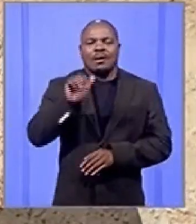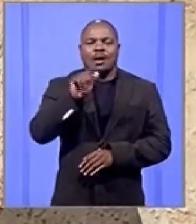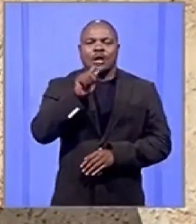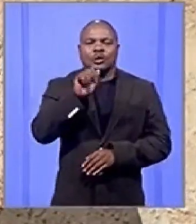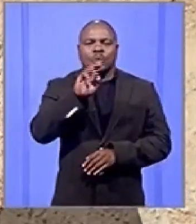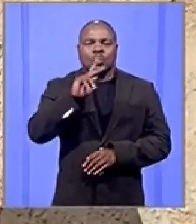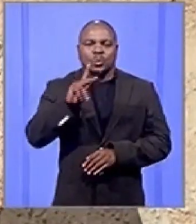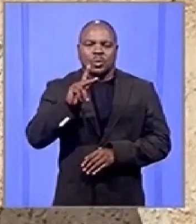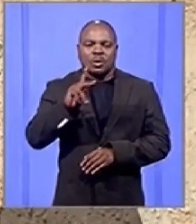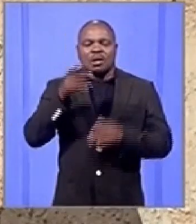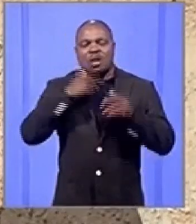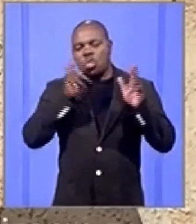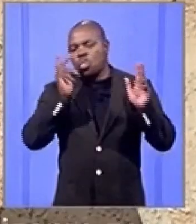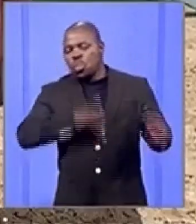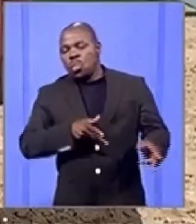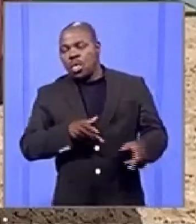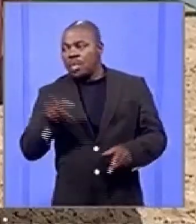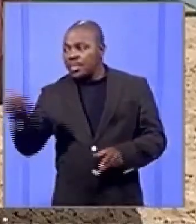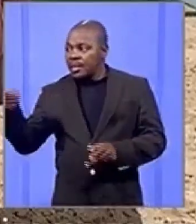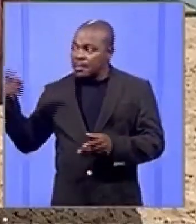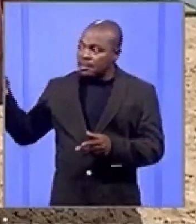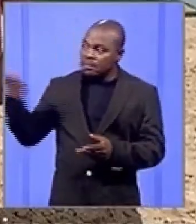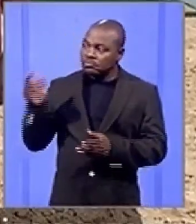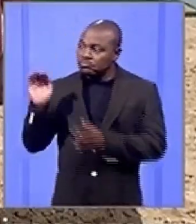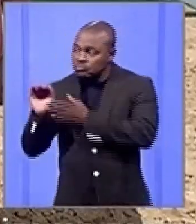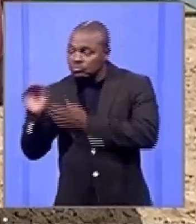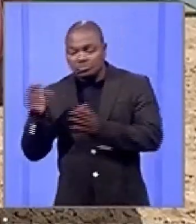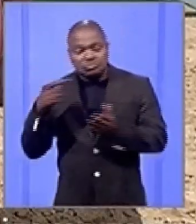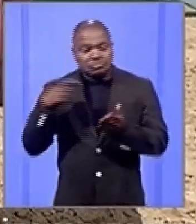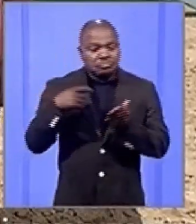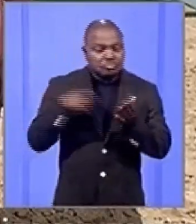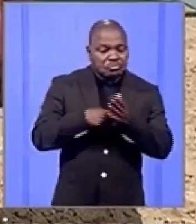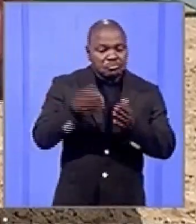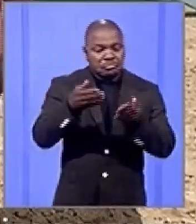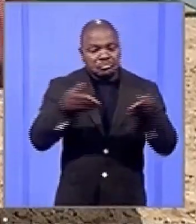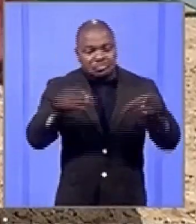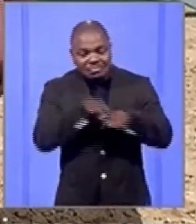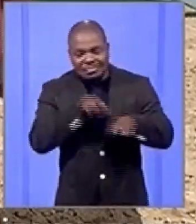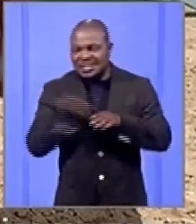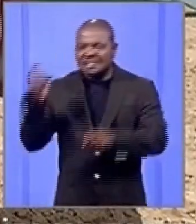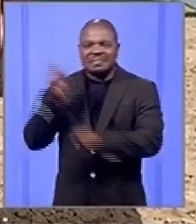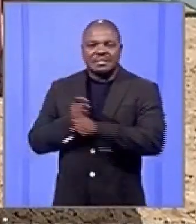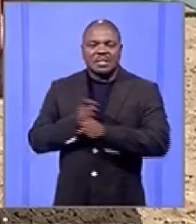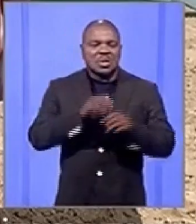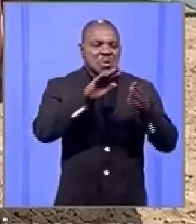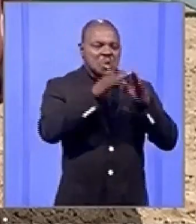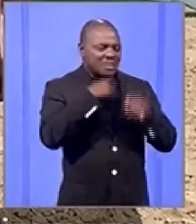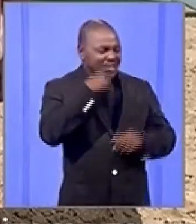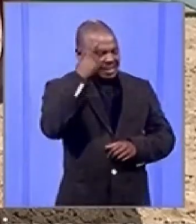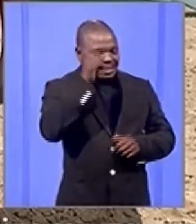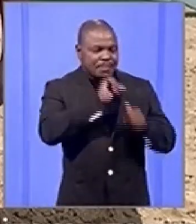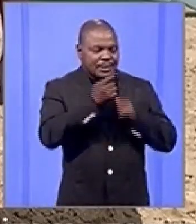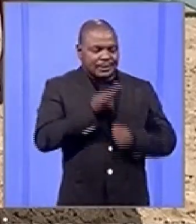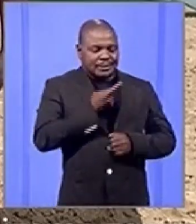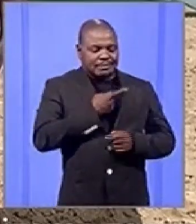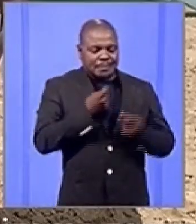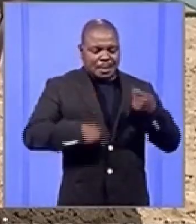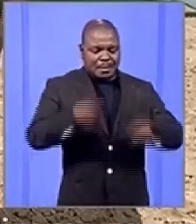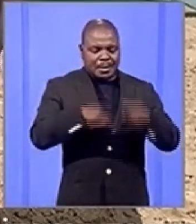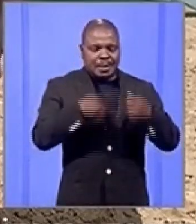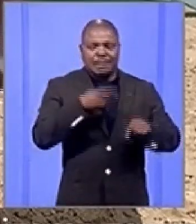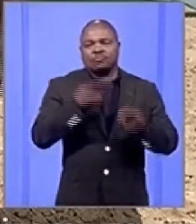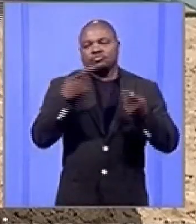tša go khupetša melete yeo. Badudi ba re ba šomišitše mašeleng a ka merabeng ya bona go hwetša khamphane ya go khupetša melete ye ka ge e